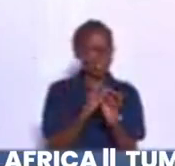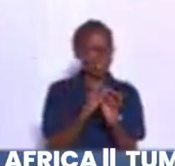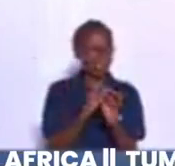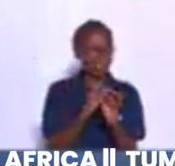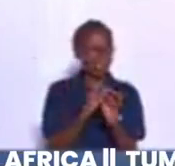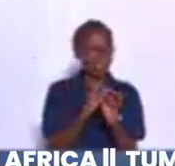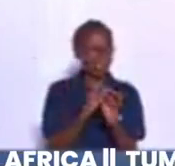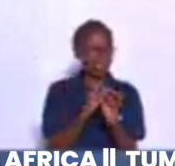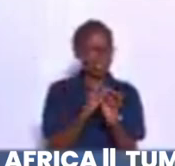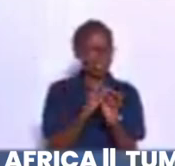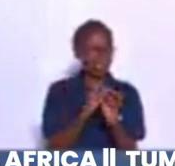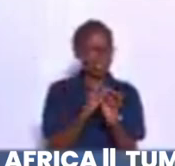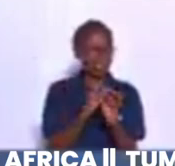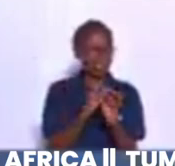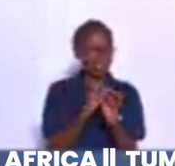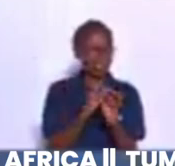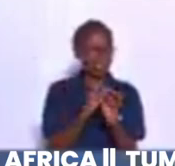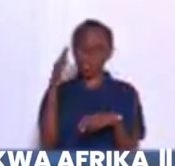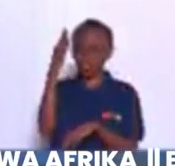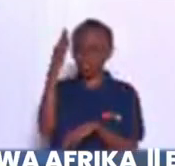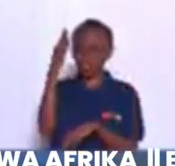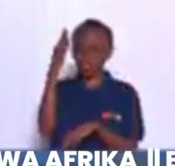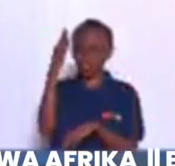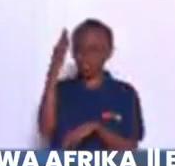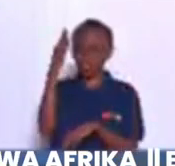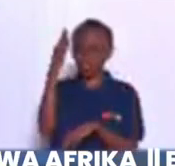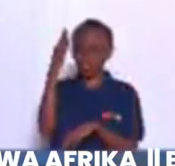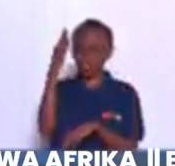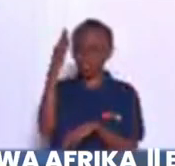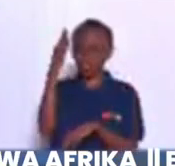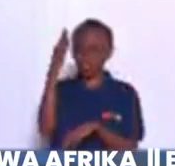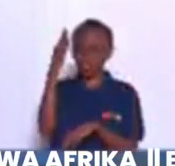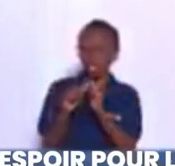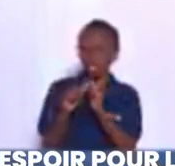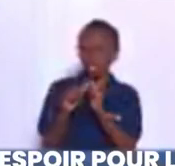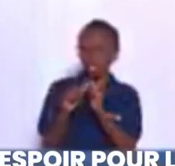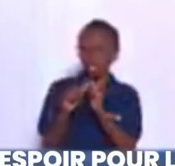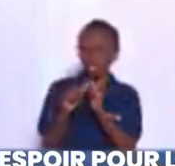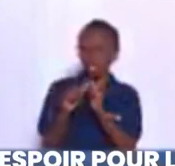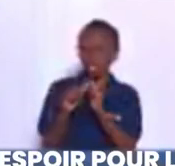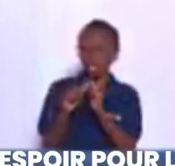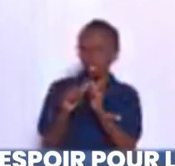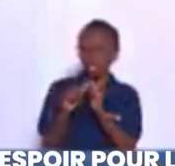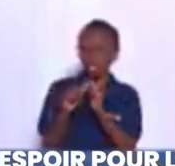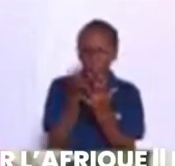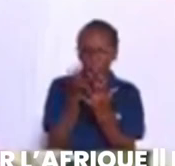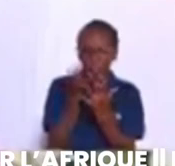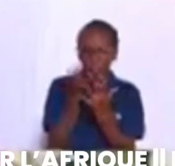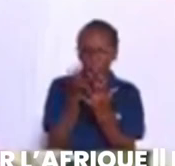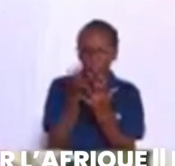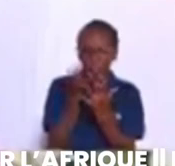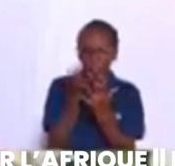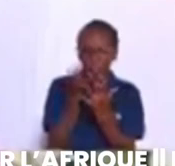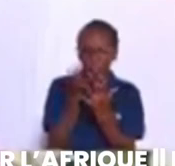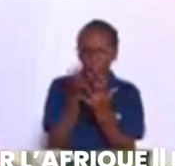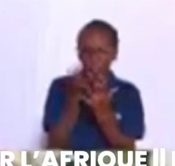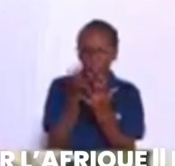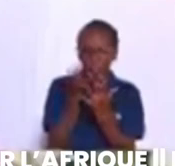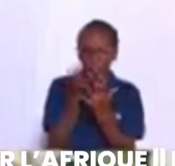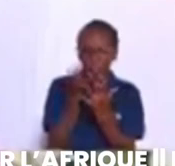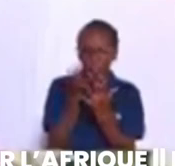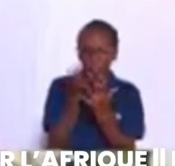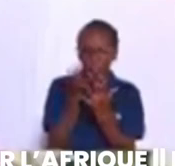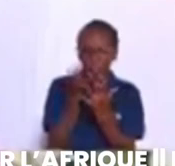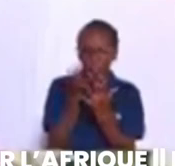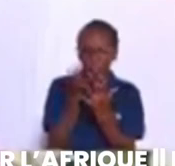read the research, you will discover that most of the things which have been happening among us and problems are the things which